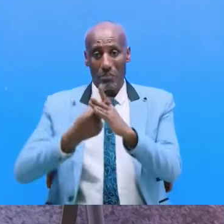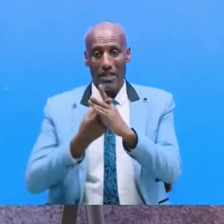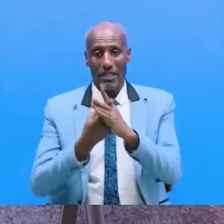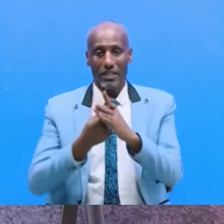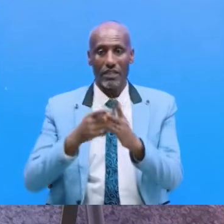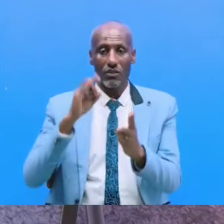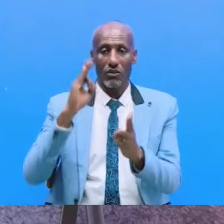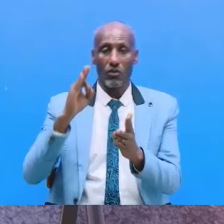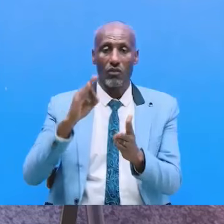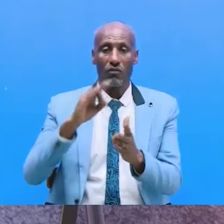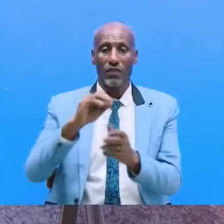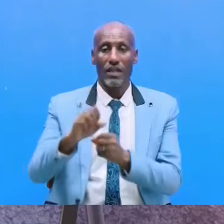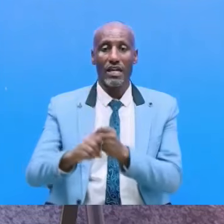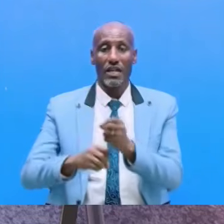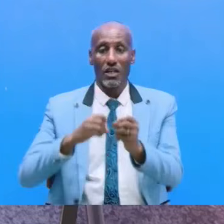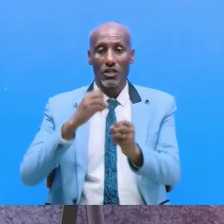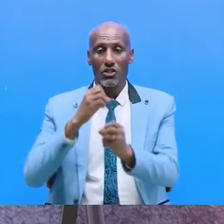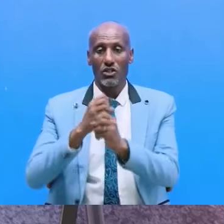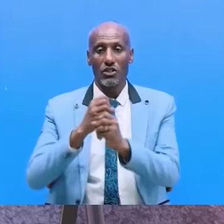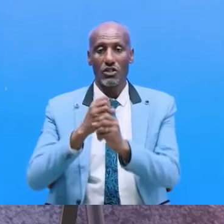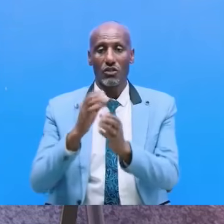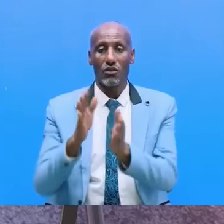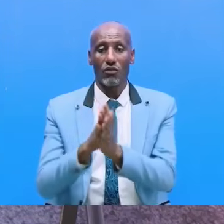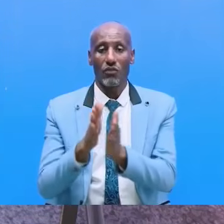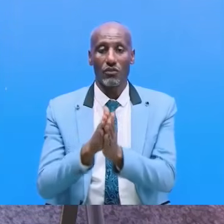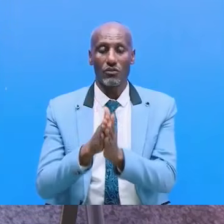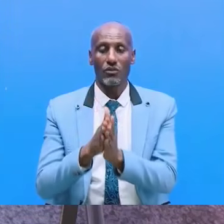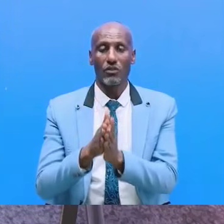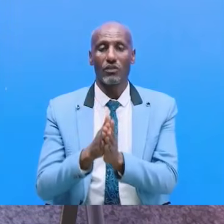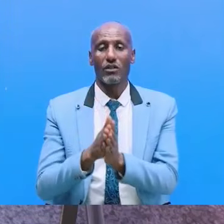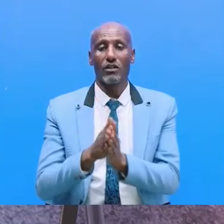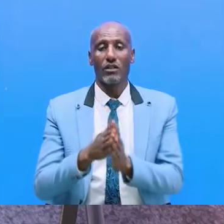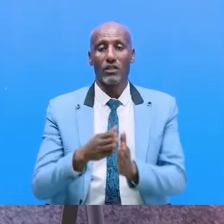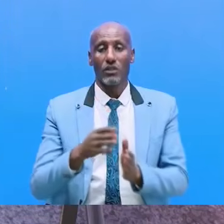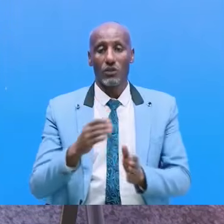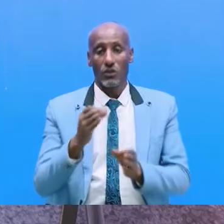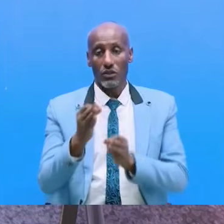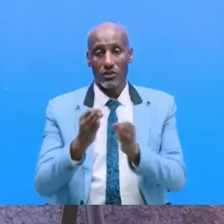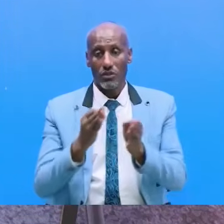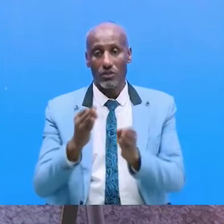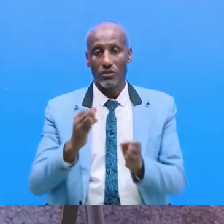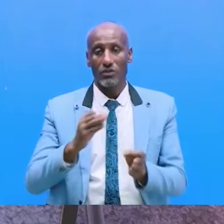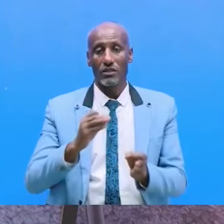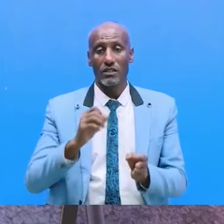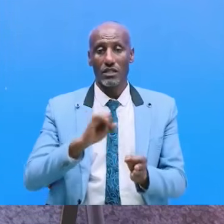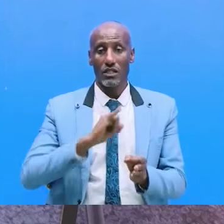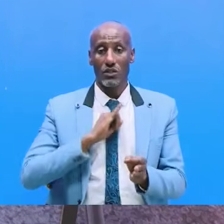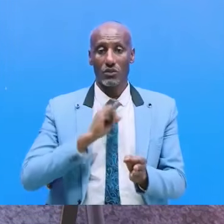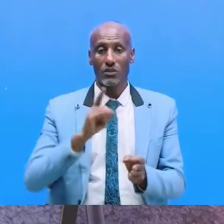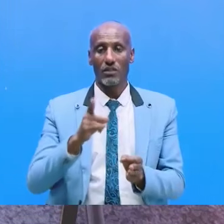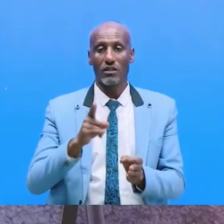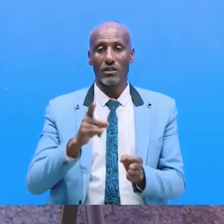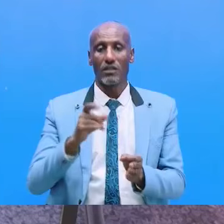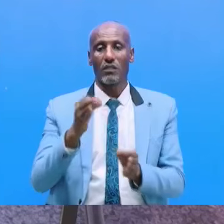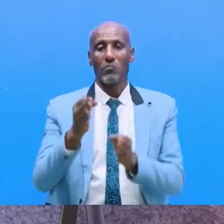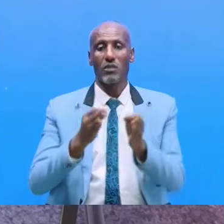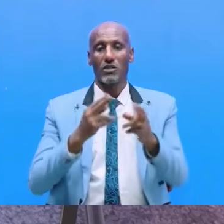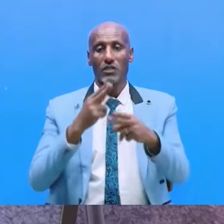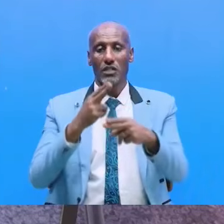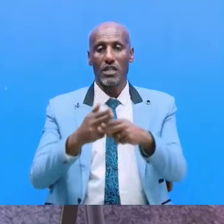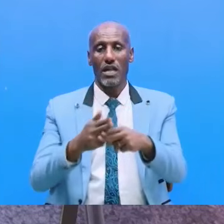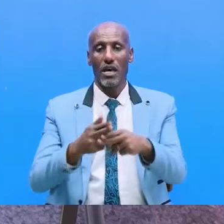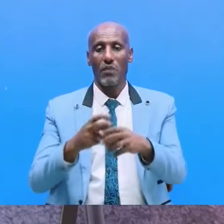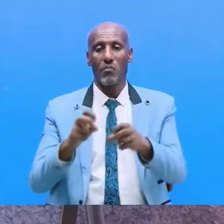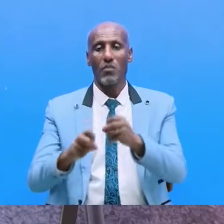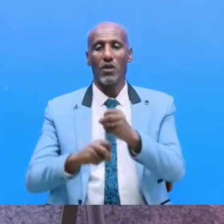the academic year in the school, you can introduce yourself for your friends by mention your name, your